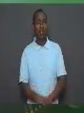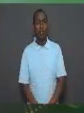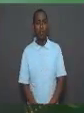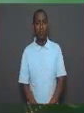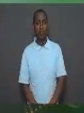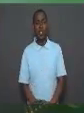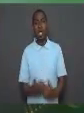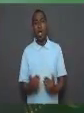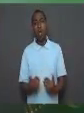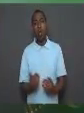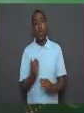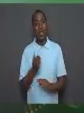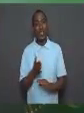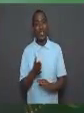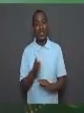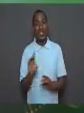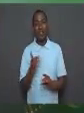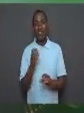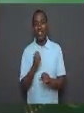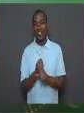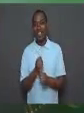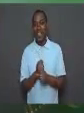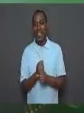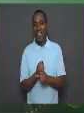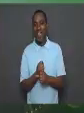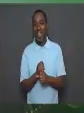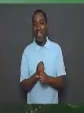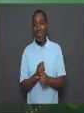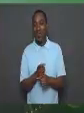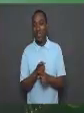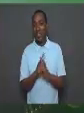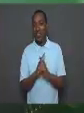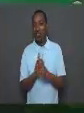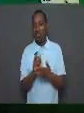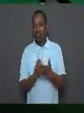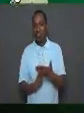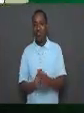next activity, please write down your answer.